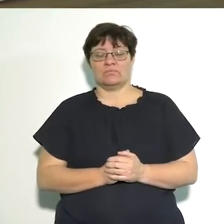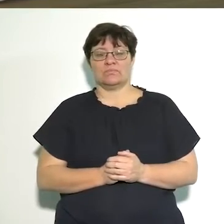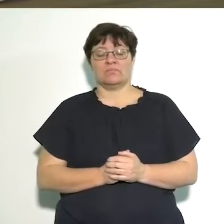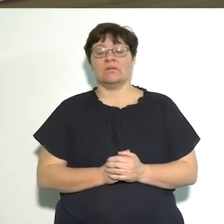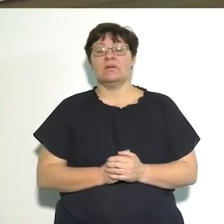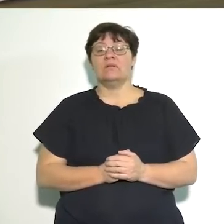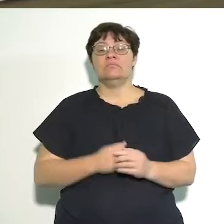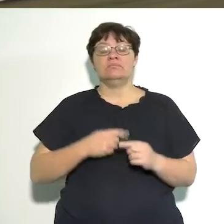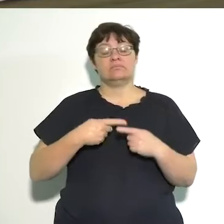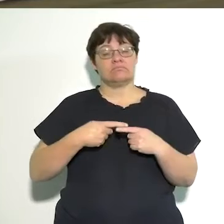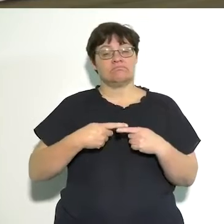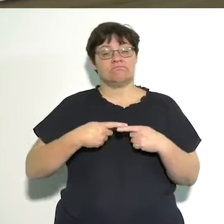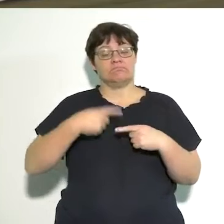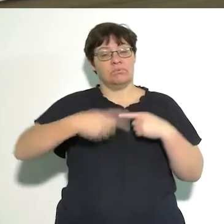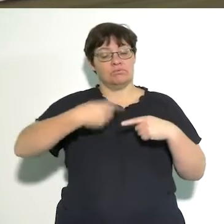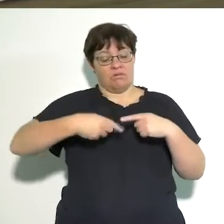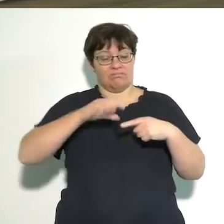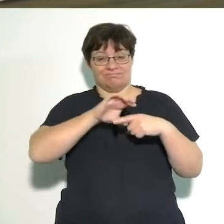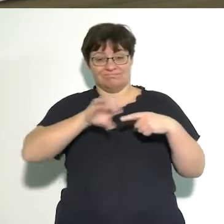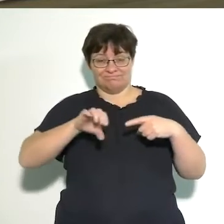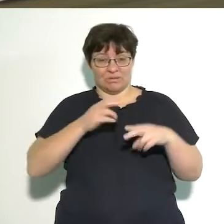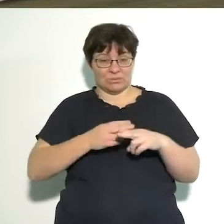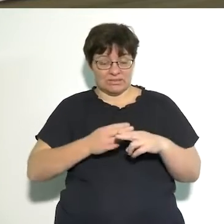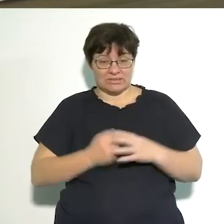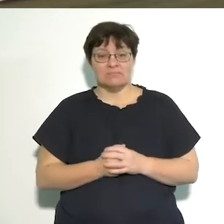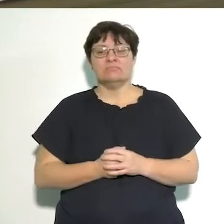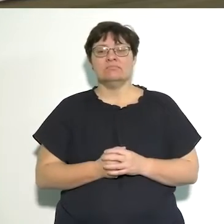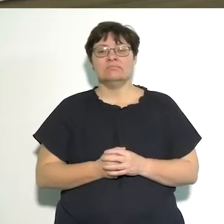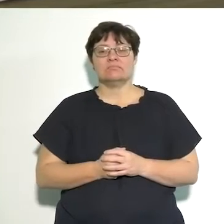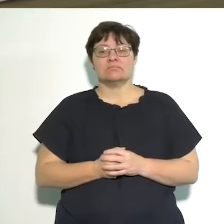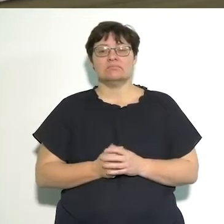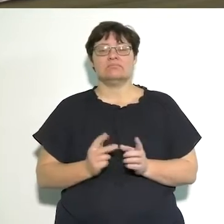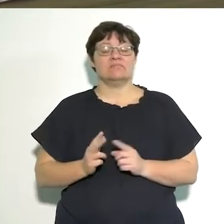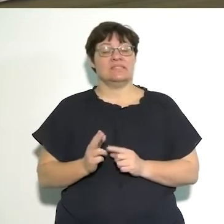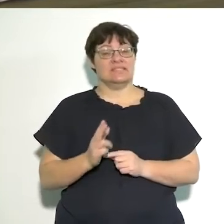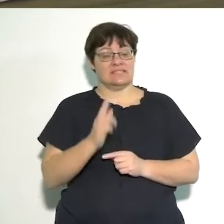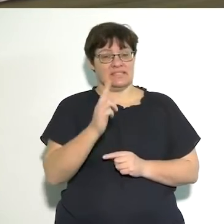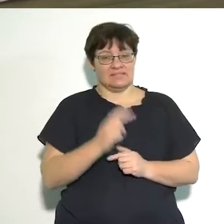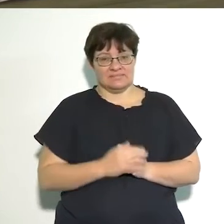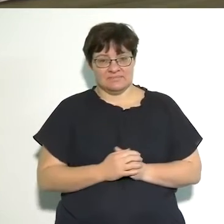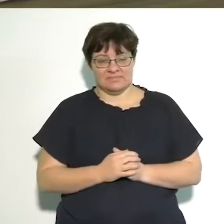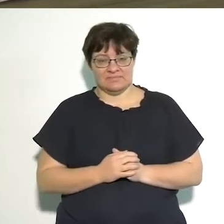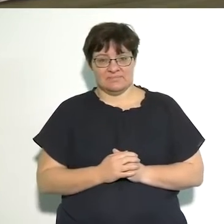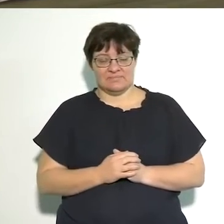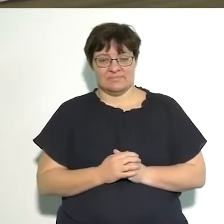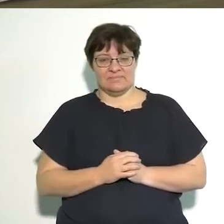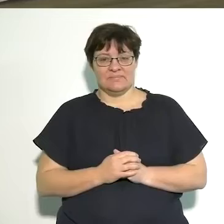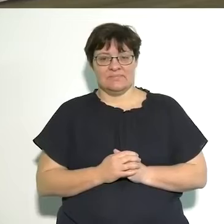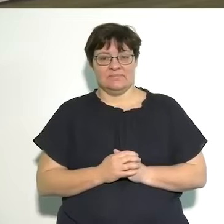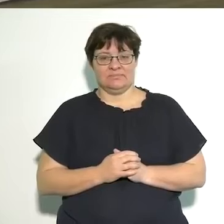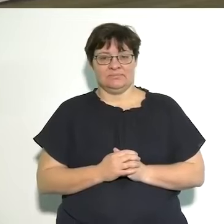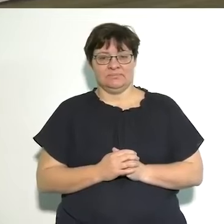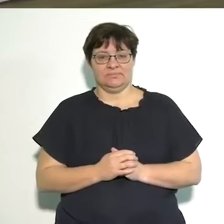the inside of a toilet roll to roll round for round shapes, and scissors to cut the other